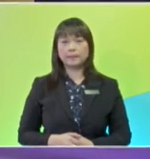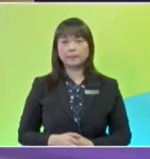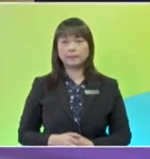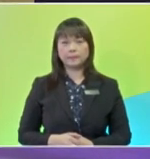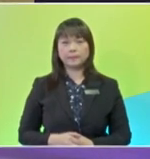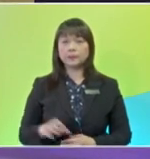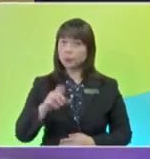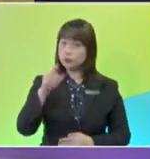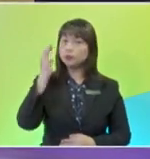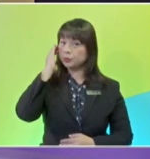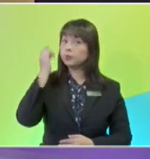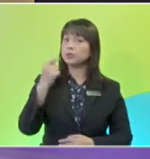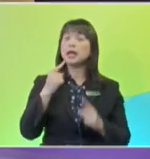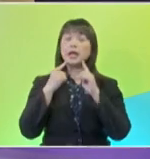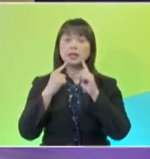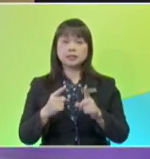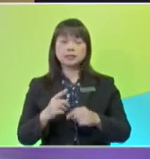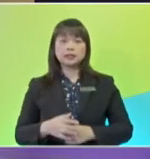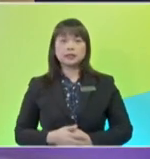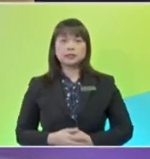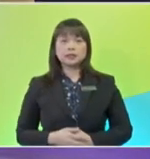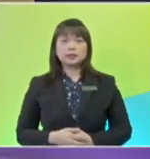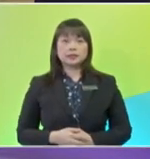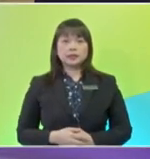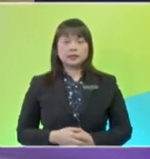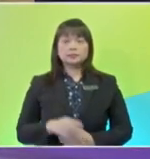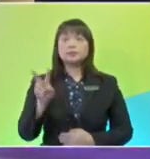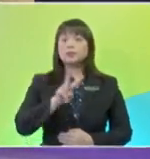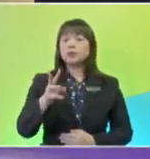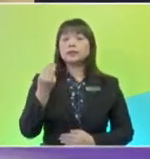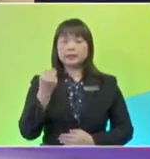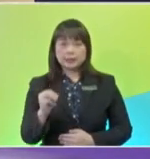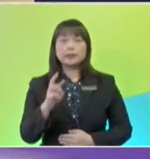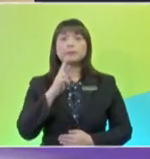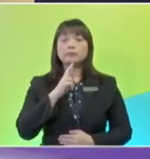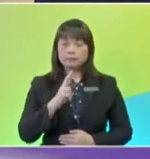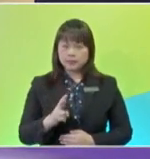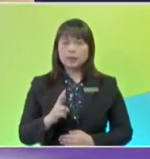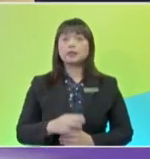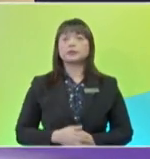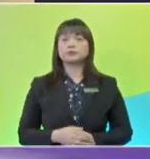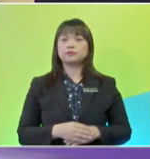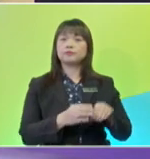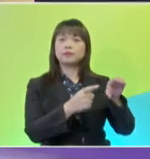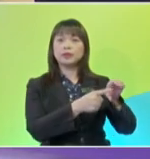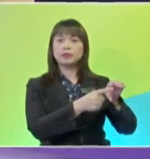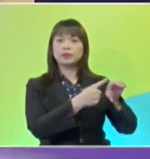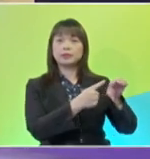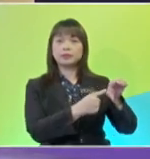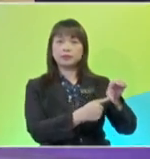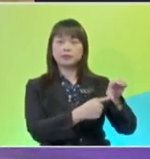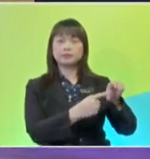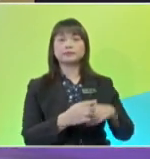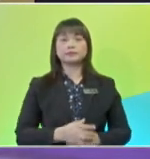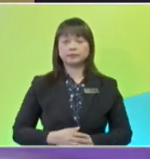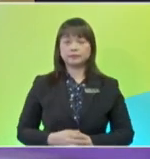Okay. So both of them are? Both of them are anti-clockwise. Yes. Okay. So, people at home,